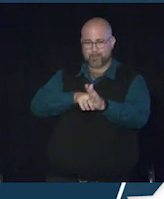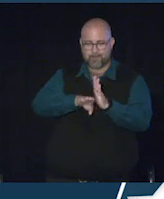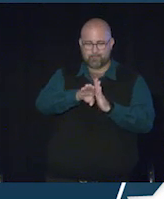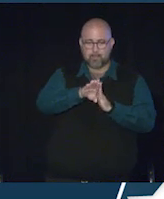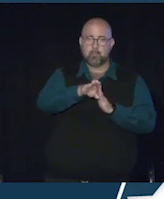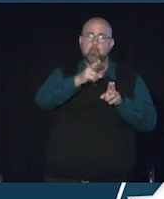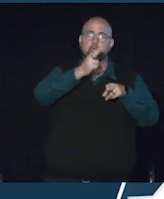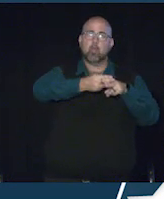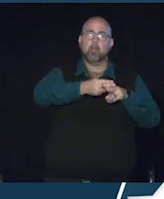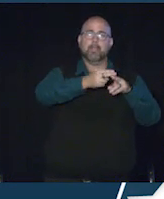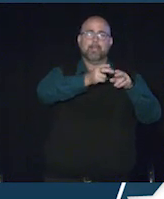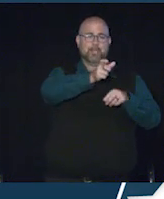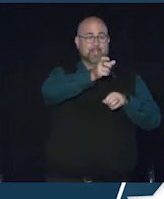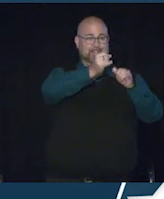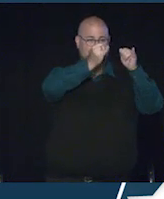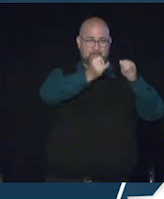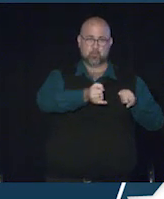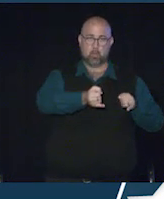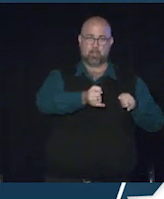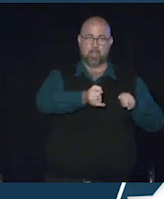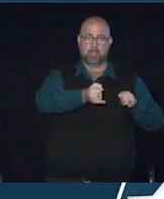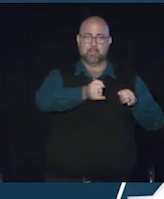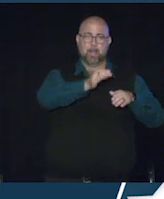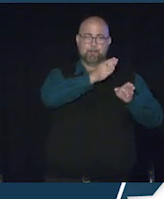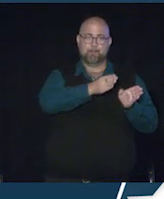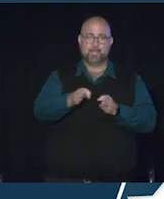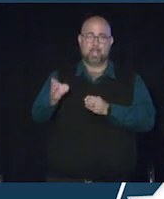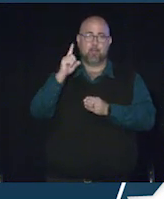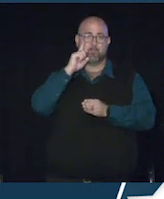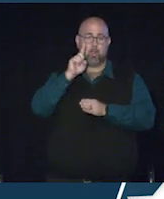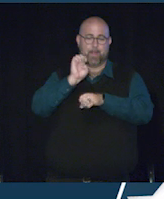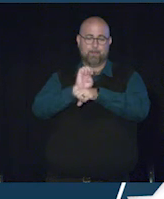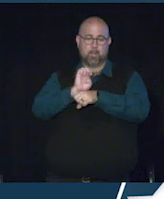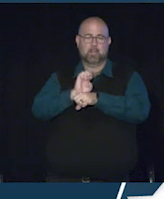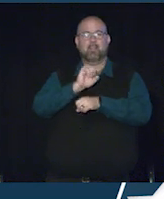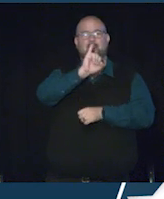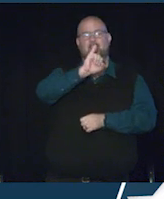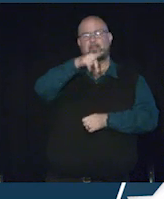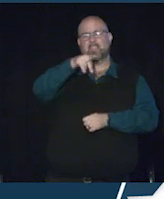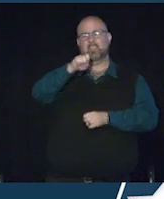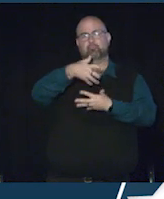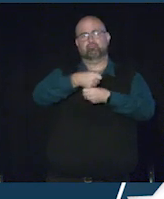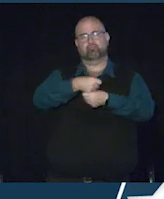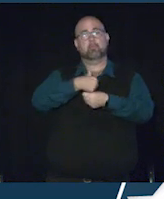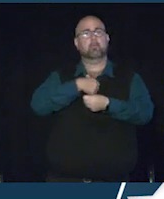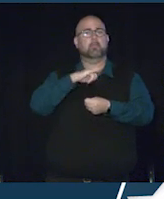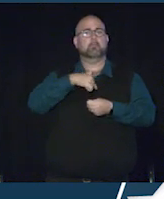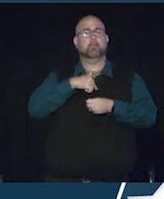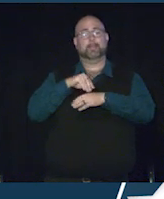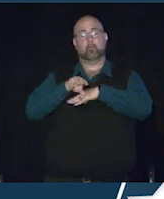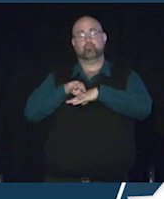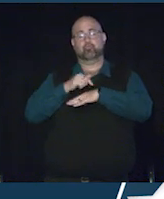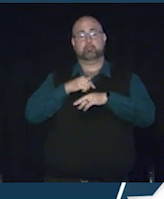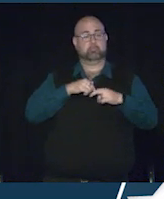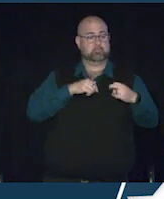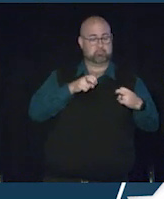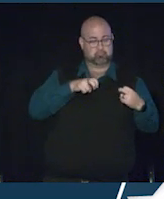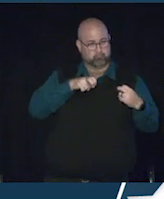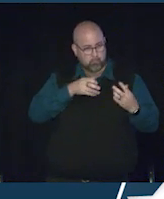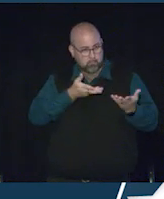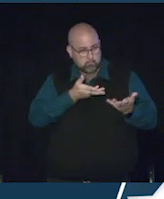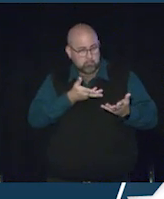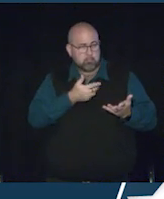call an individualized plan for employment, or IPE. That's where the counselor and the participant will agree upon